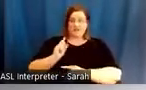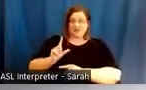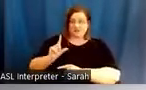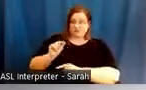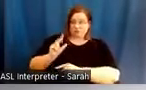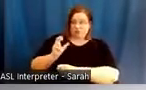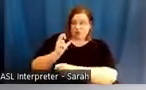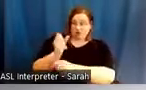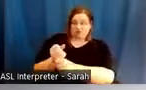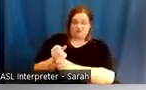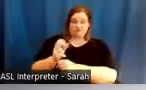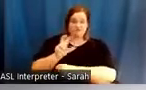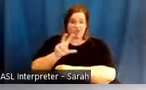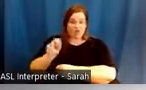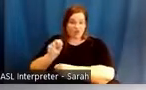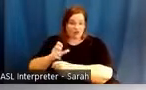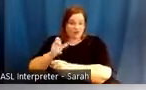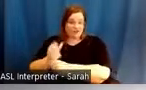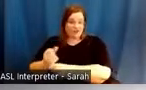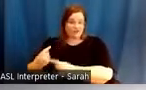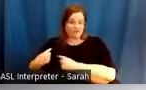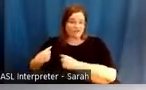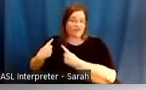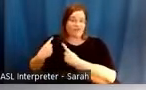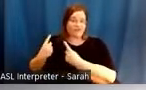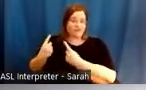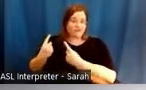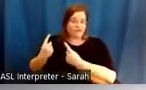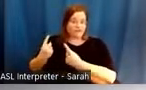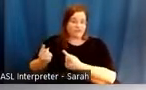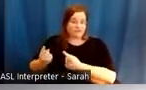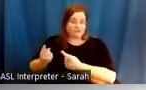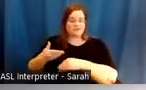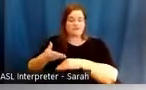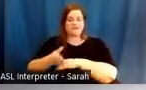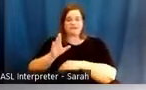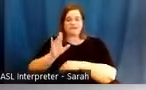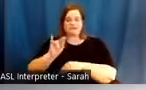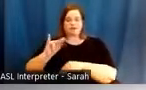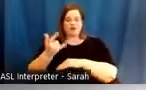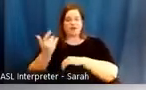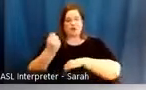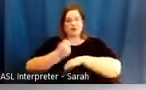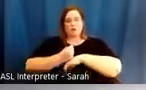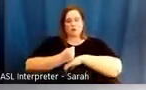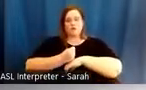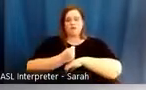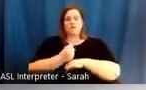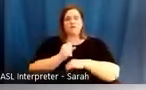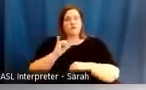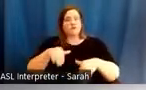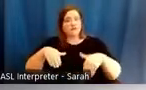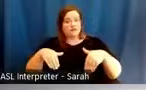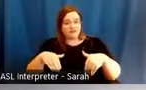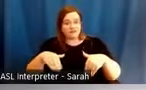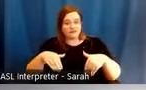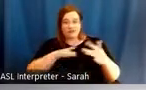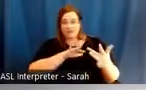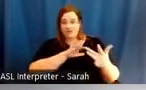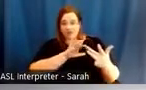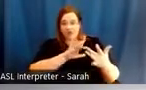the 30 years, it's been 30 years since Brandon closed. So please, if you haven't already contacted